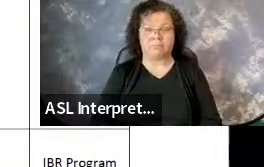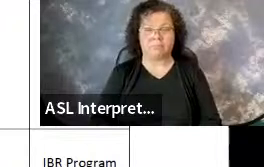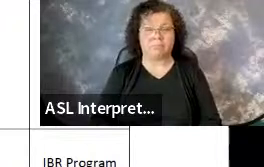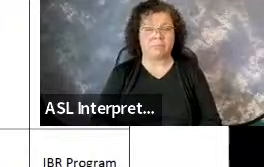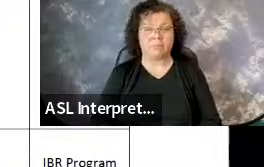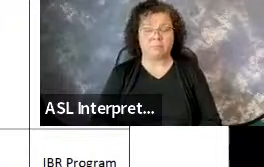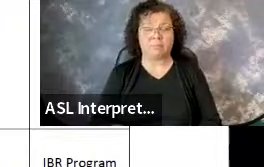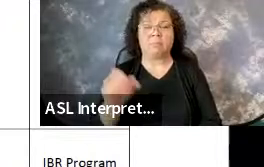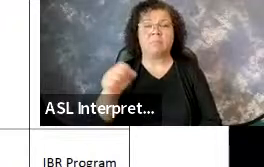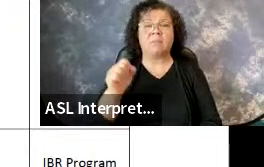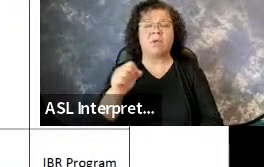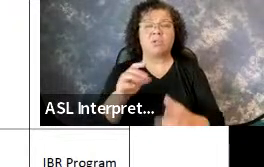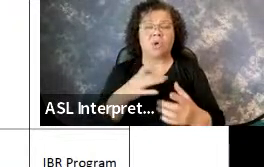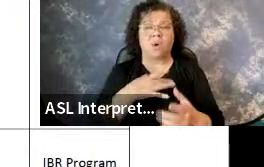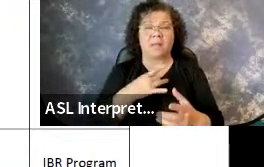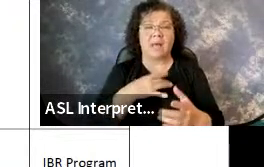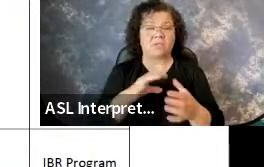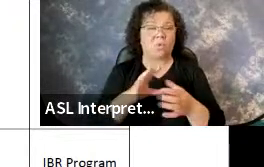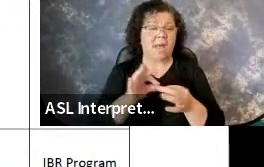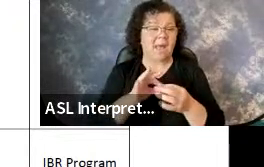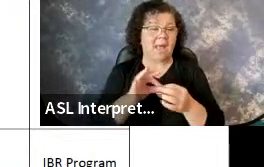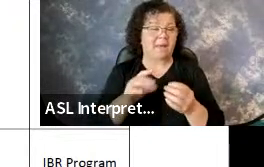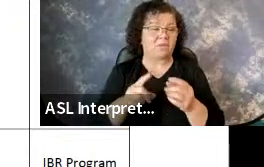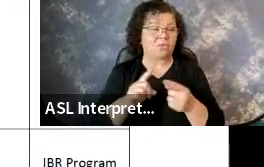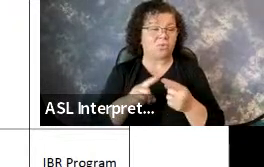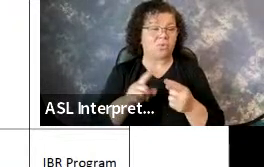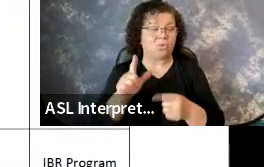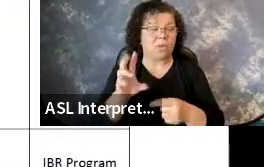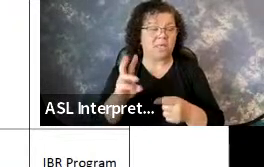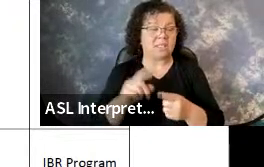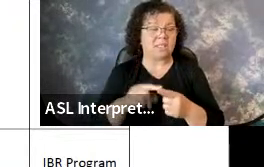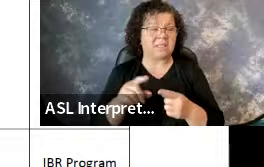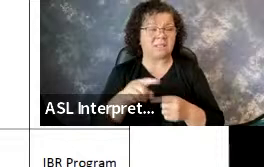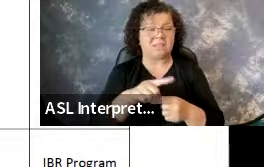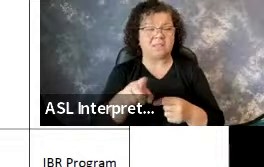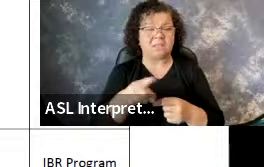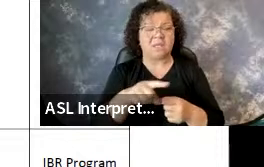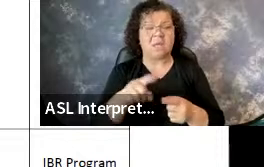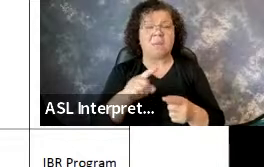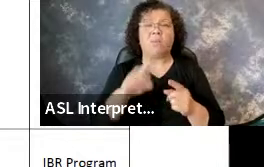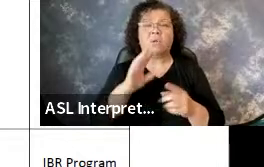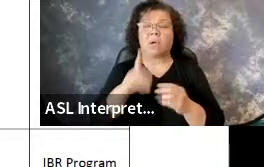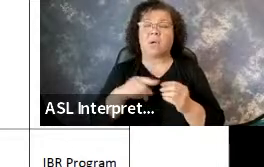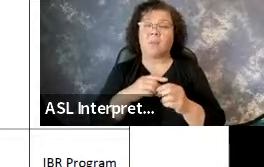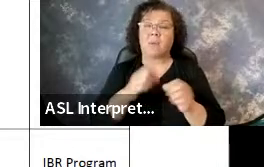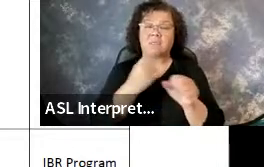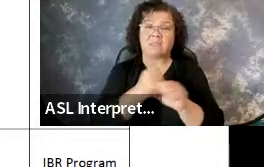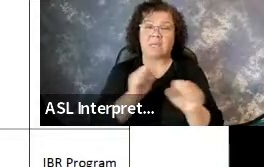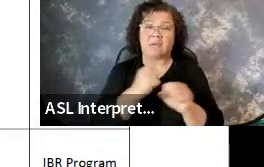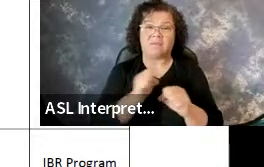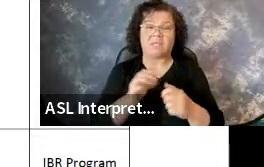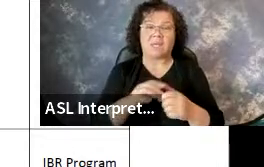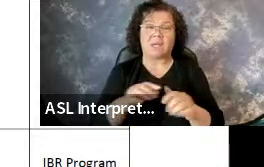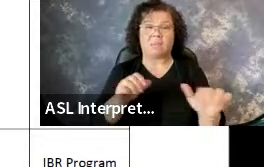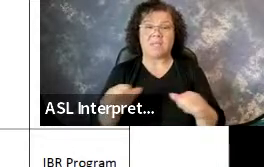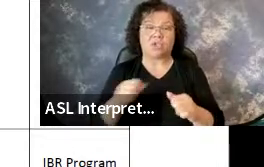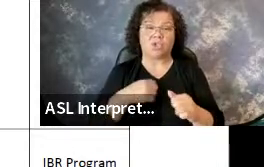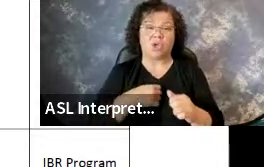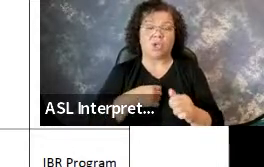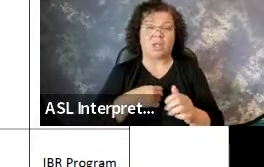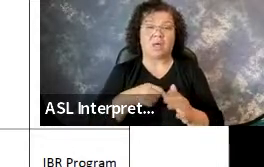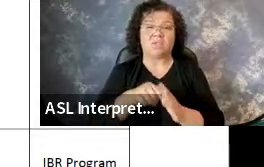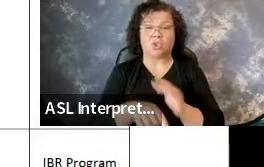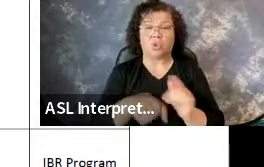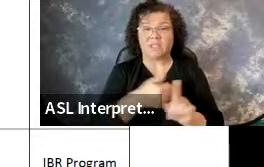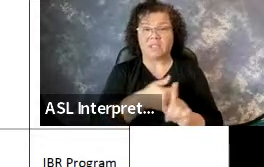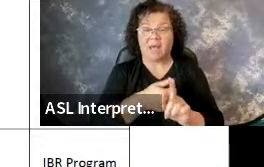Yeah, I'd also like to add to 26, I don't know if we have captured this before, but we're talking about safety, potential suicide, as well